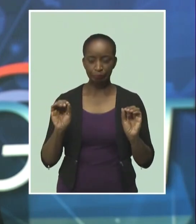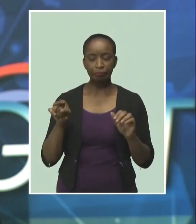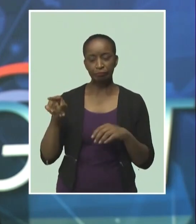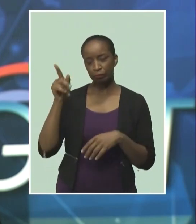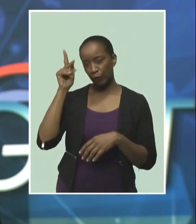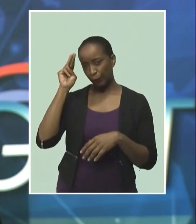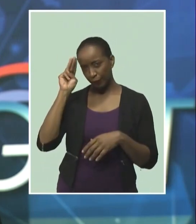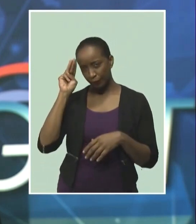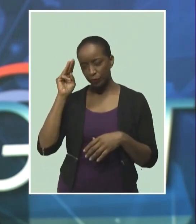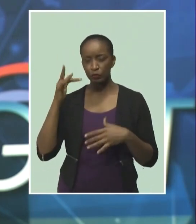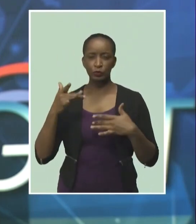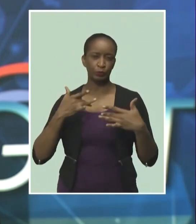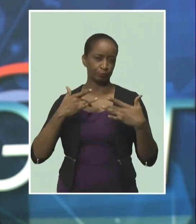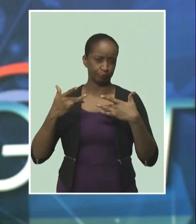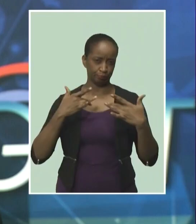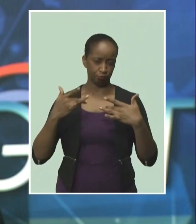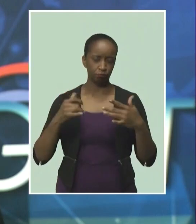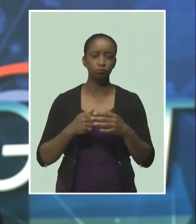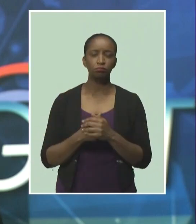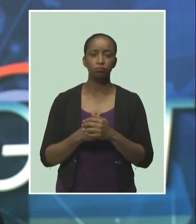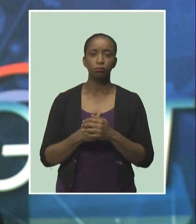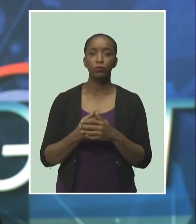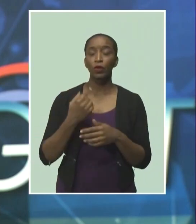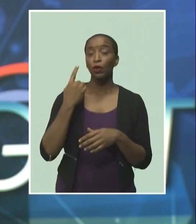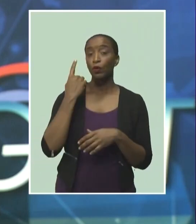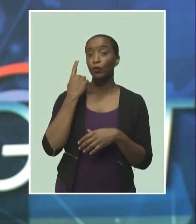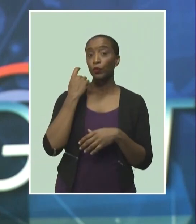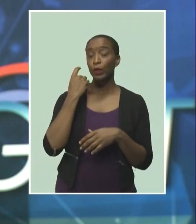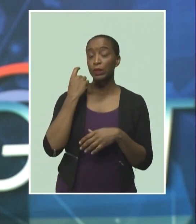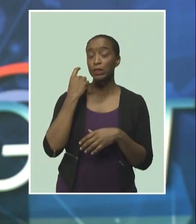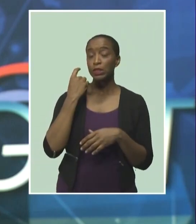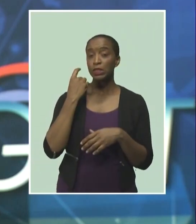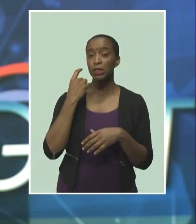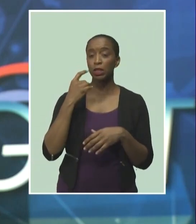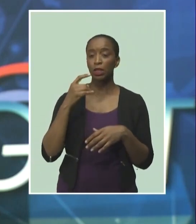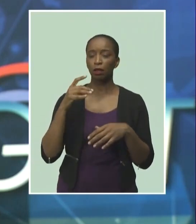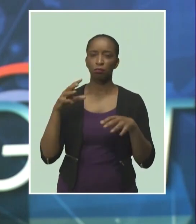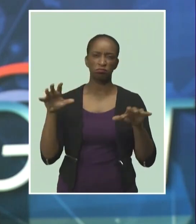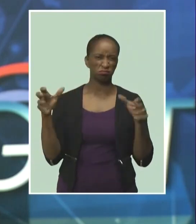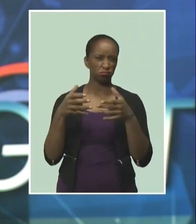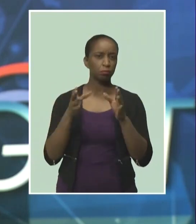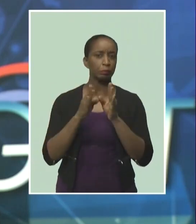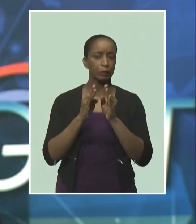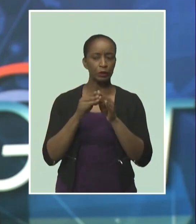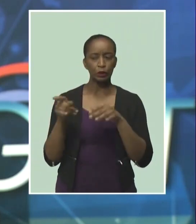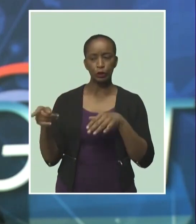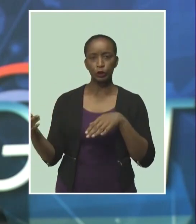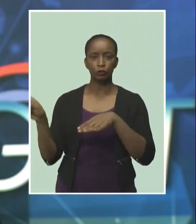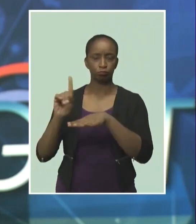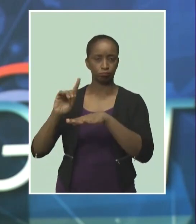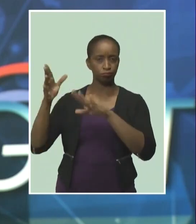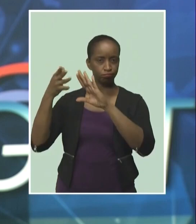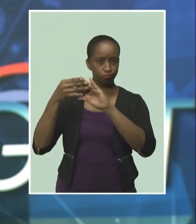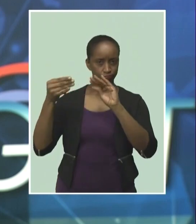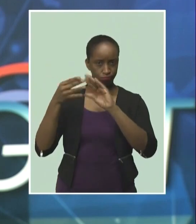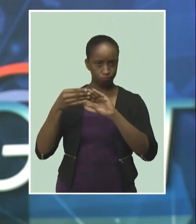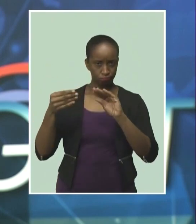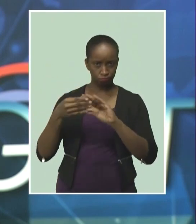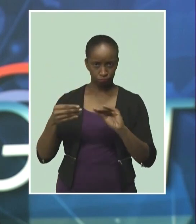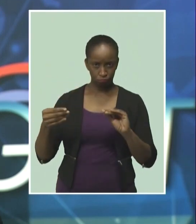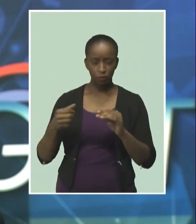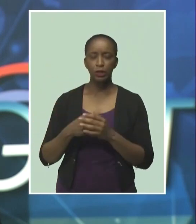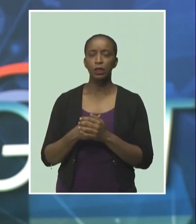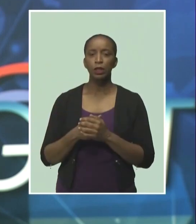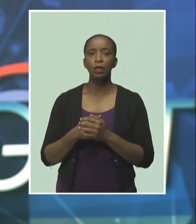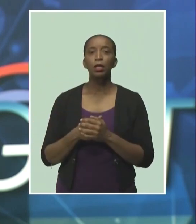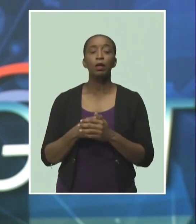has highlighted the issue at a global youth dialogue. She says every year AMR contributes to almost 5 million